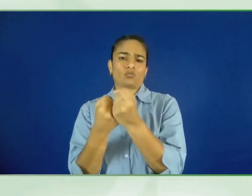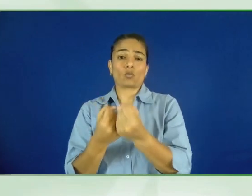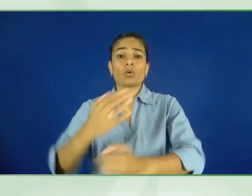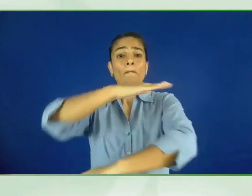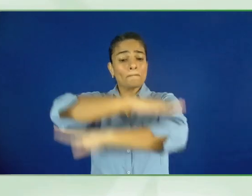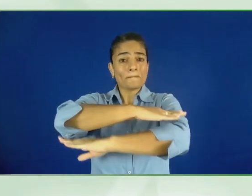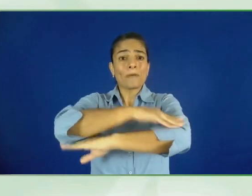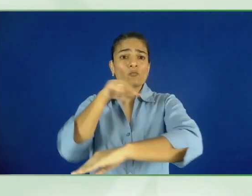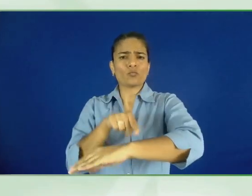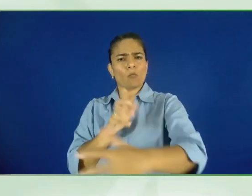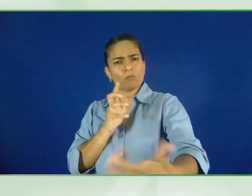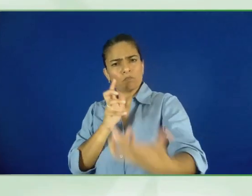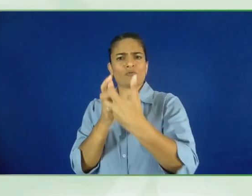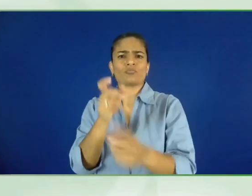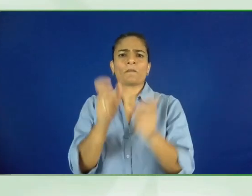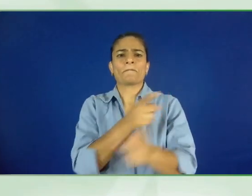of you. Thank you.